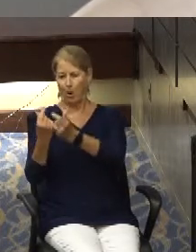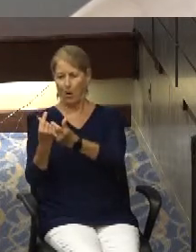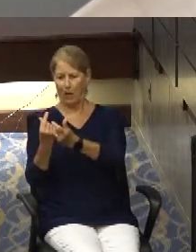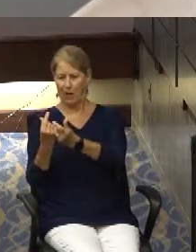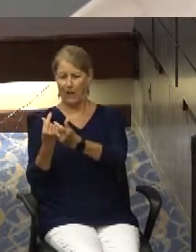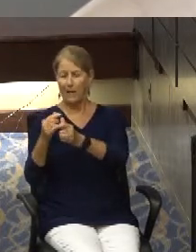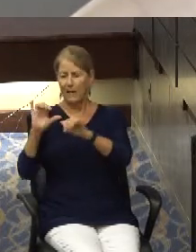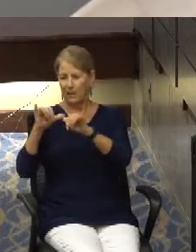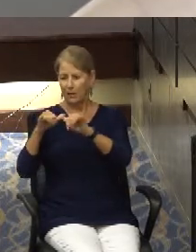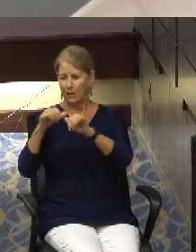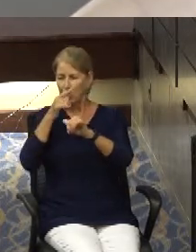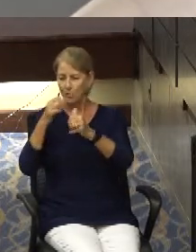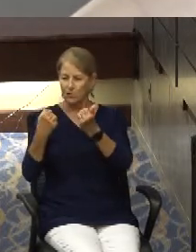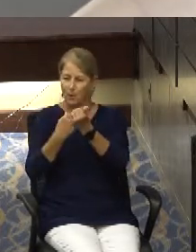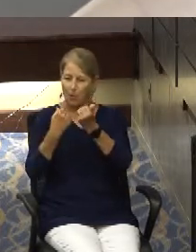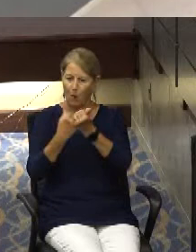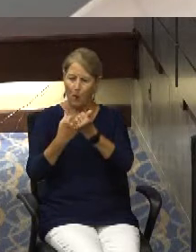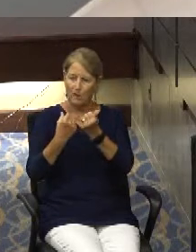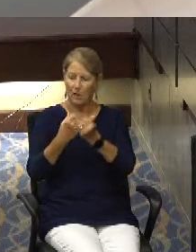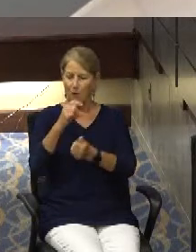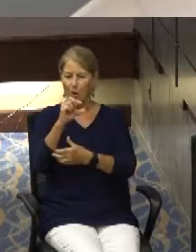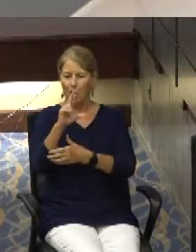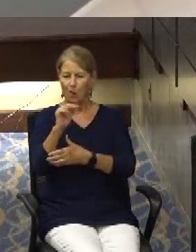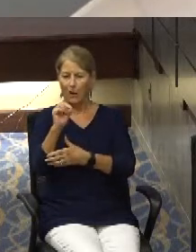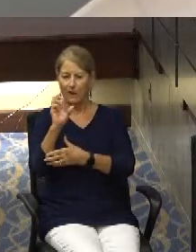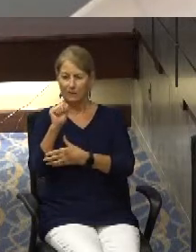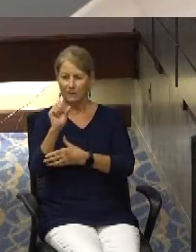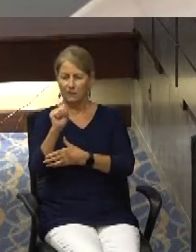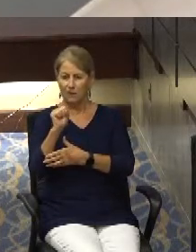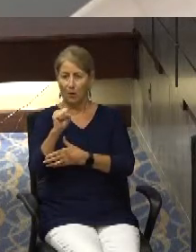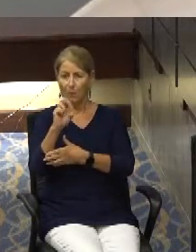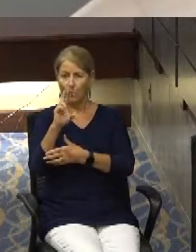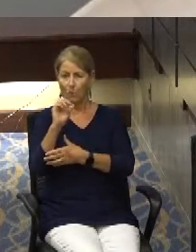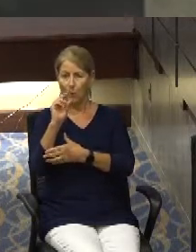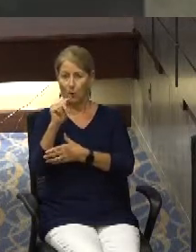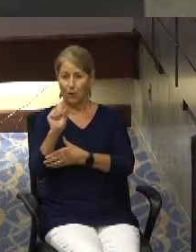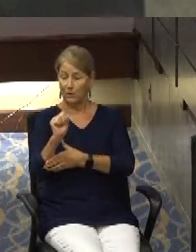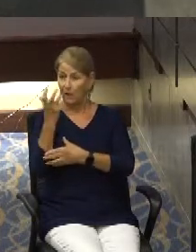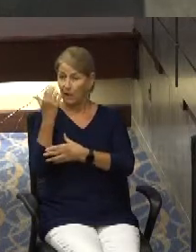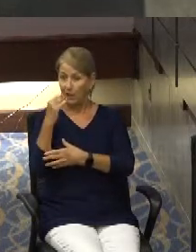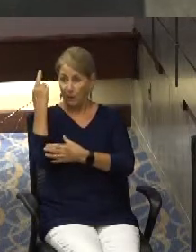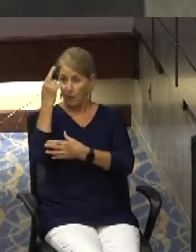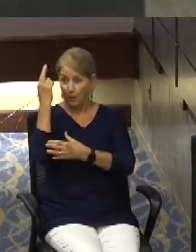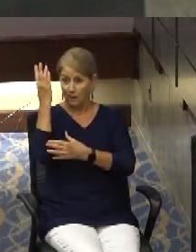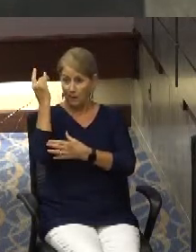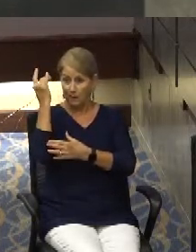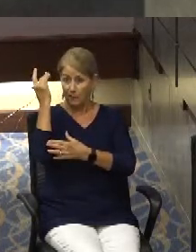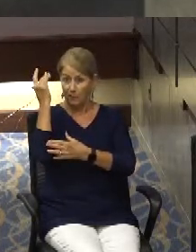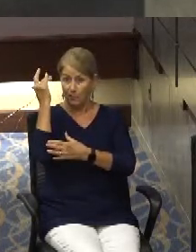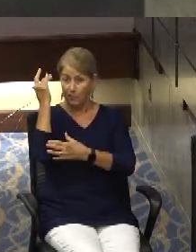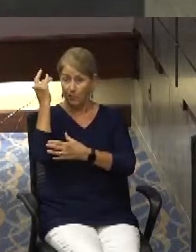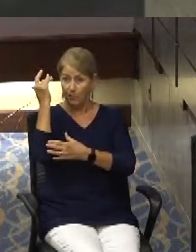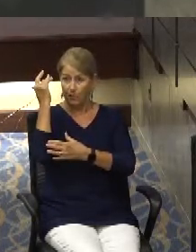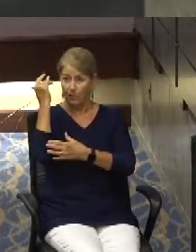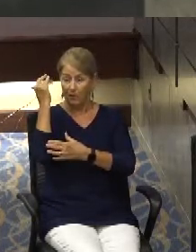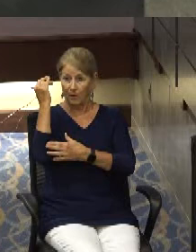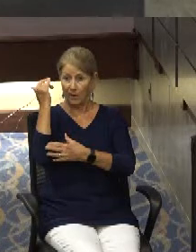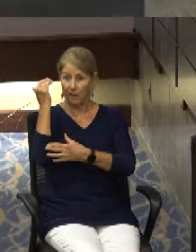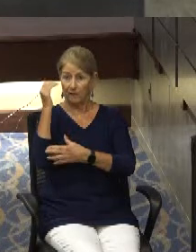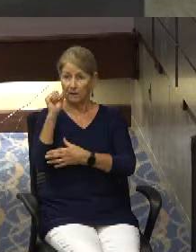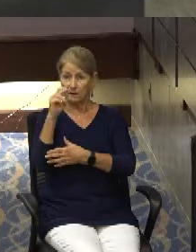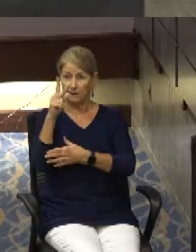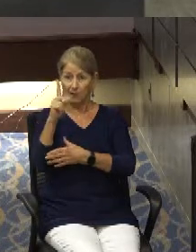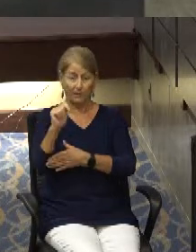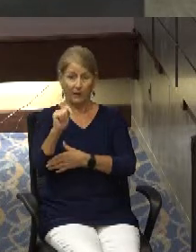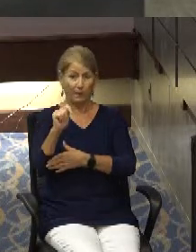grassroots certainly need their assistance in moving the ball forward. Okay. Is there any reason why this could get delayed from September, based on your understanding right now? Not